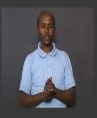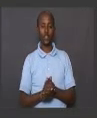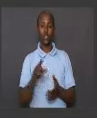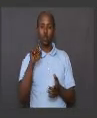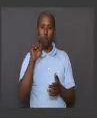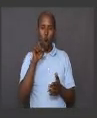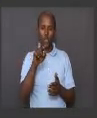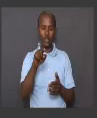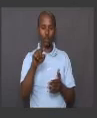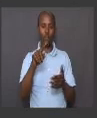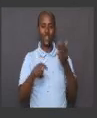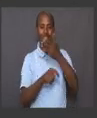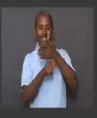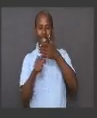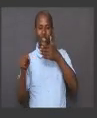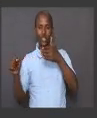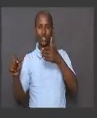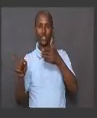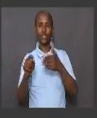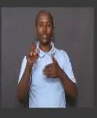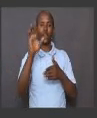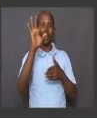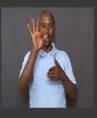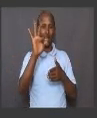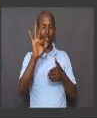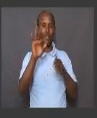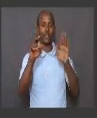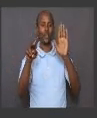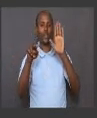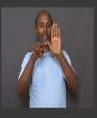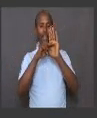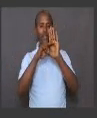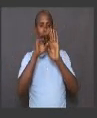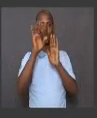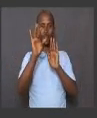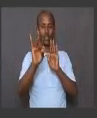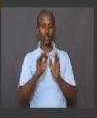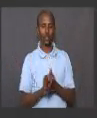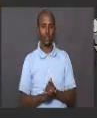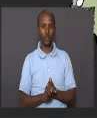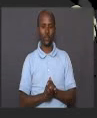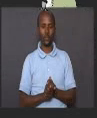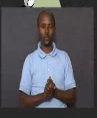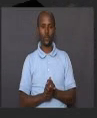The point of tangency is 9, -8.